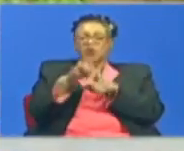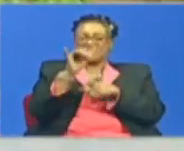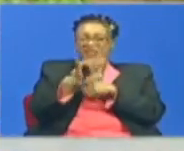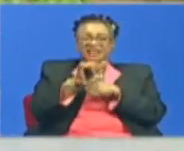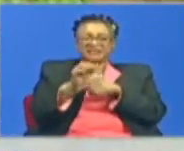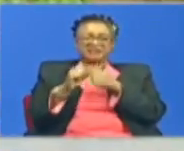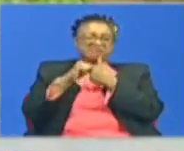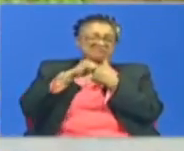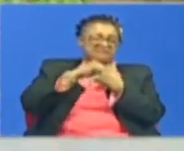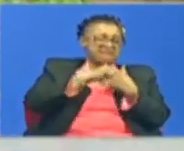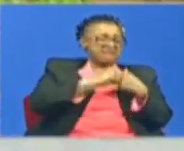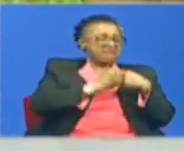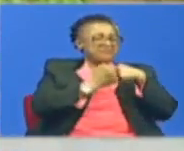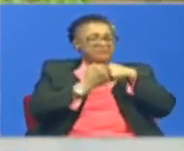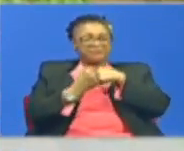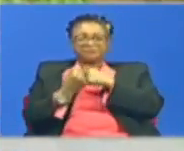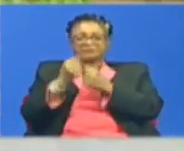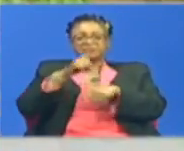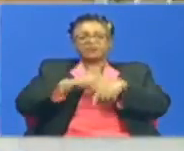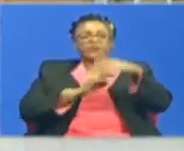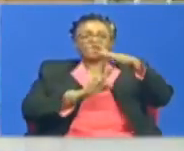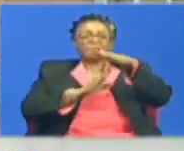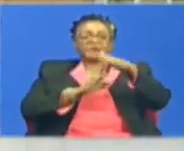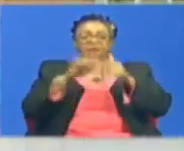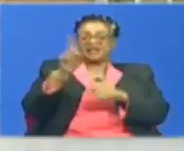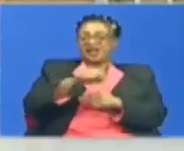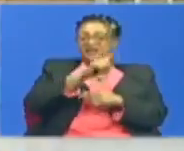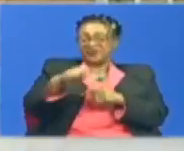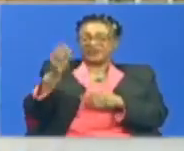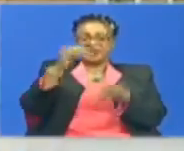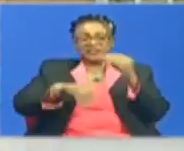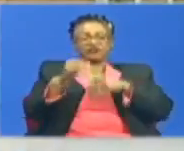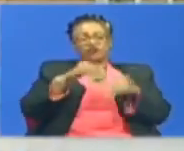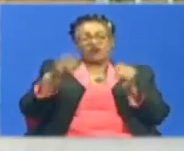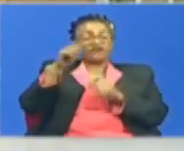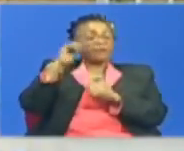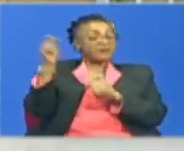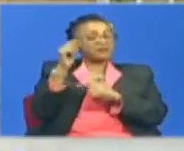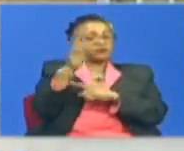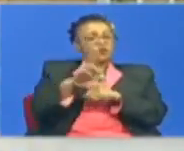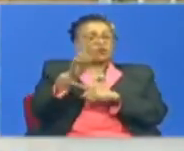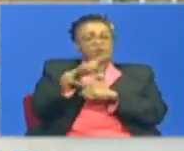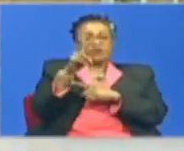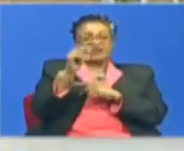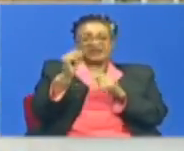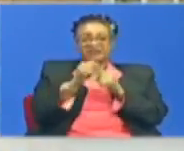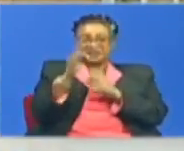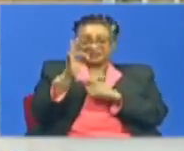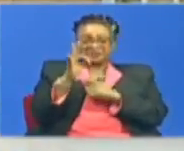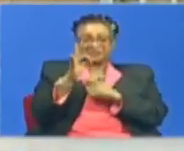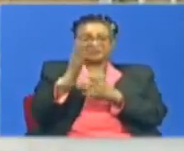flexing contest after the Supreme Court nullified the election of President Uhuru Kenyatta in 2013,